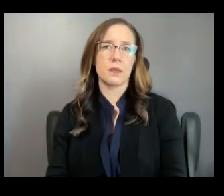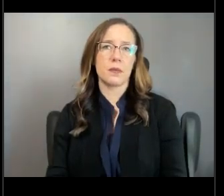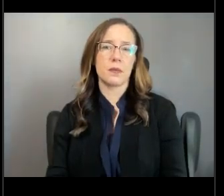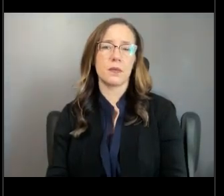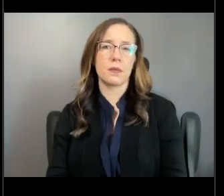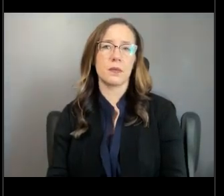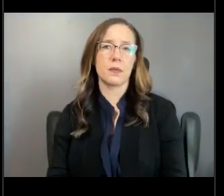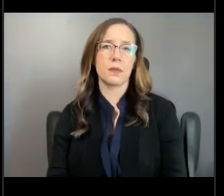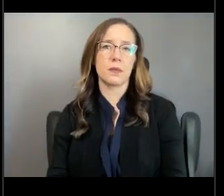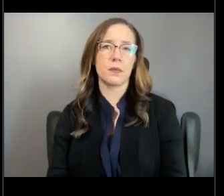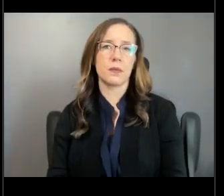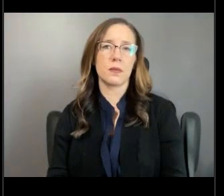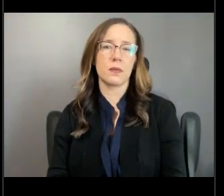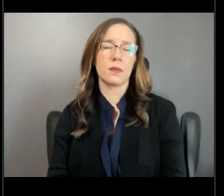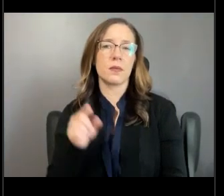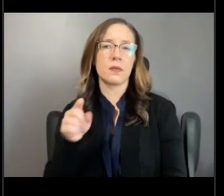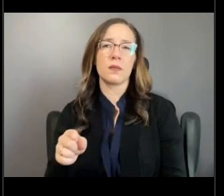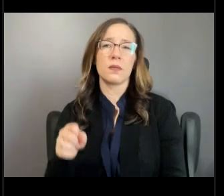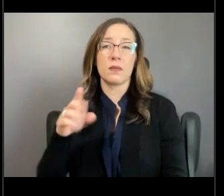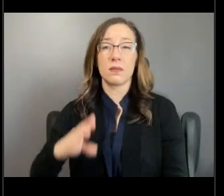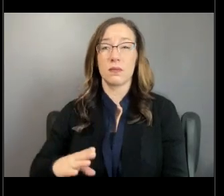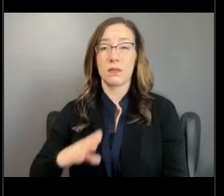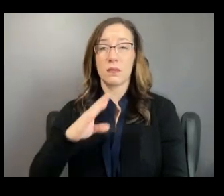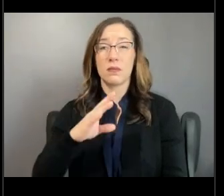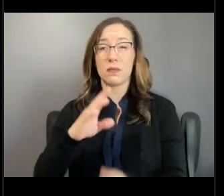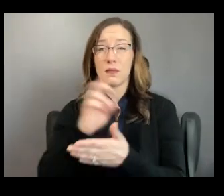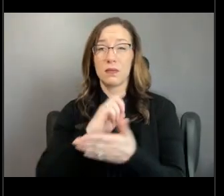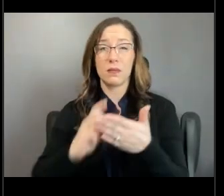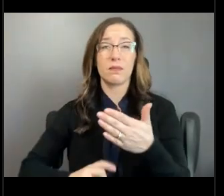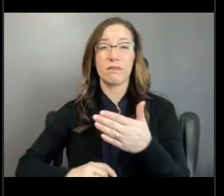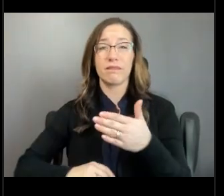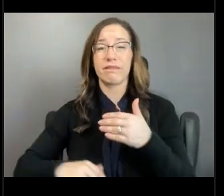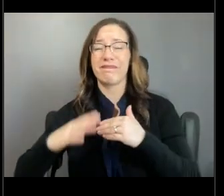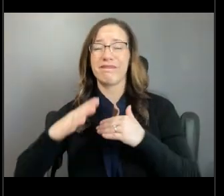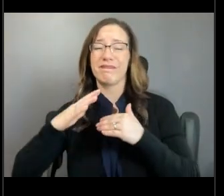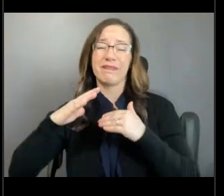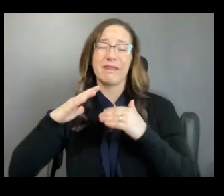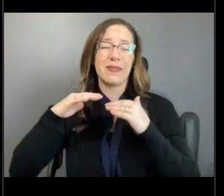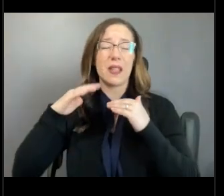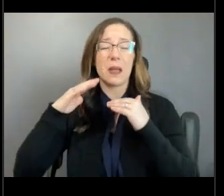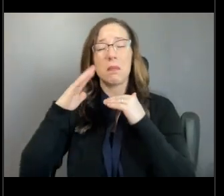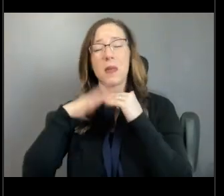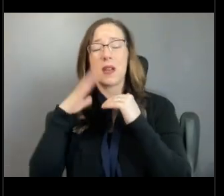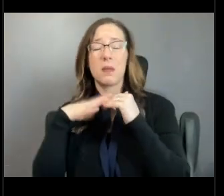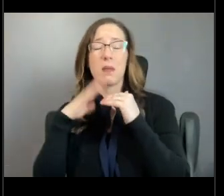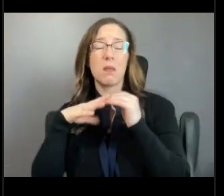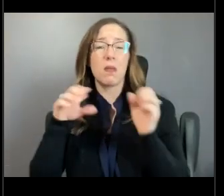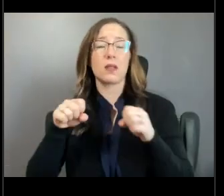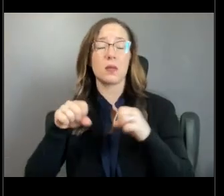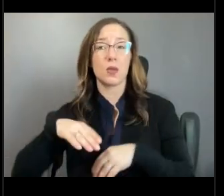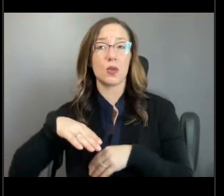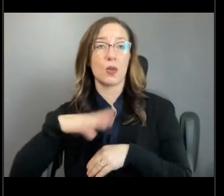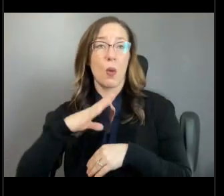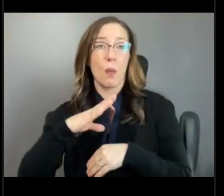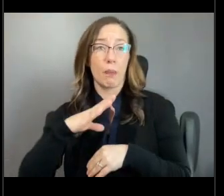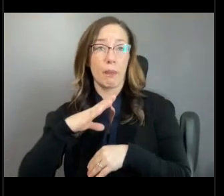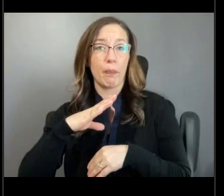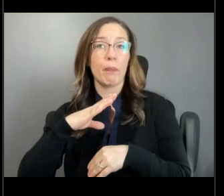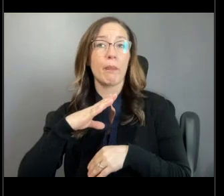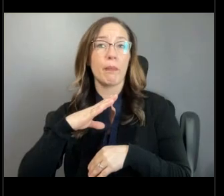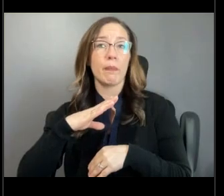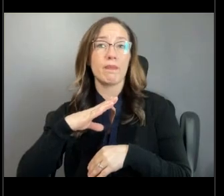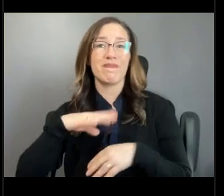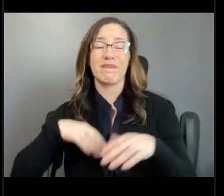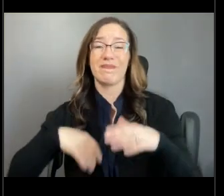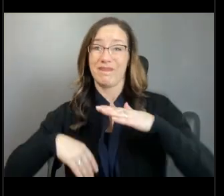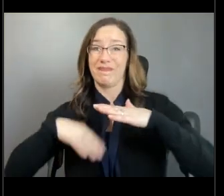Running slopes should be designed with the least possible slope and are recommended not to